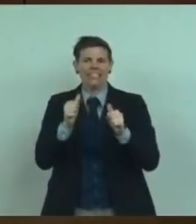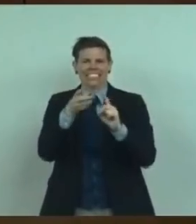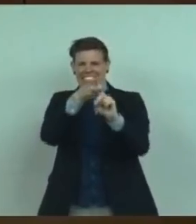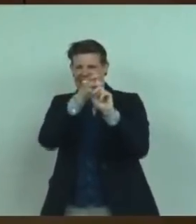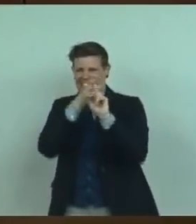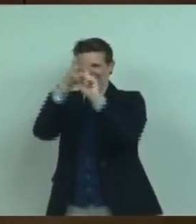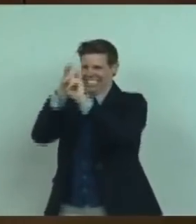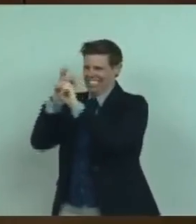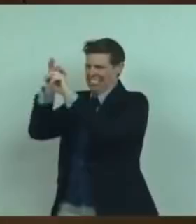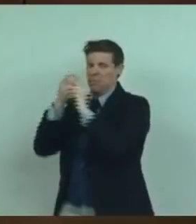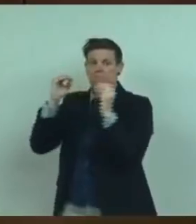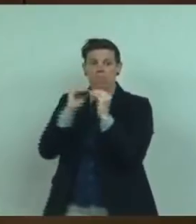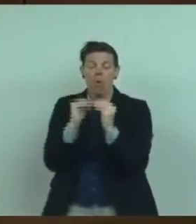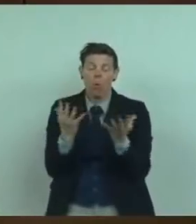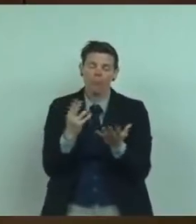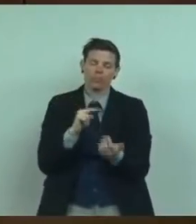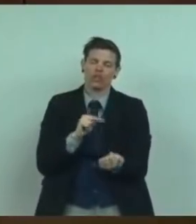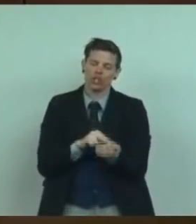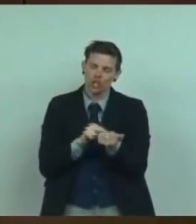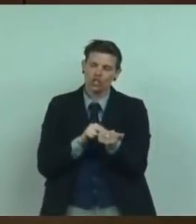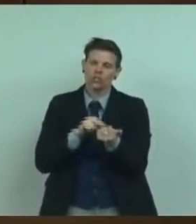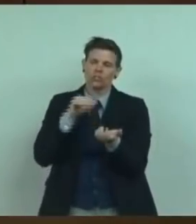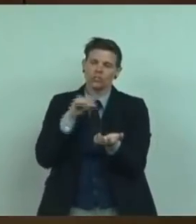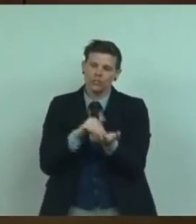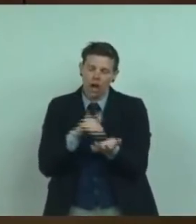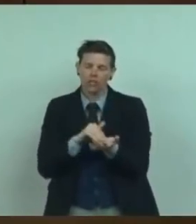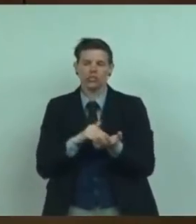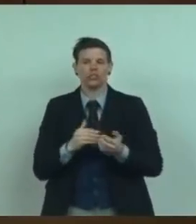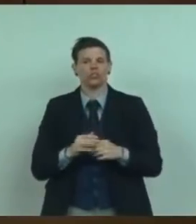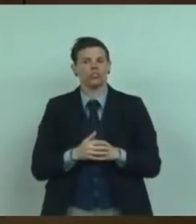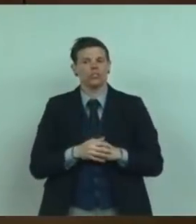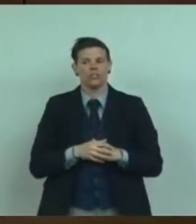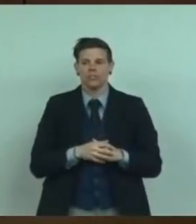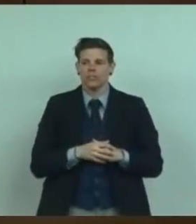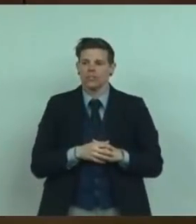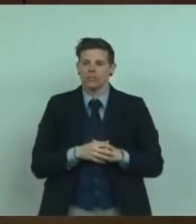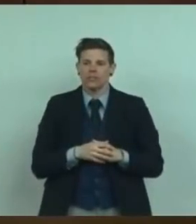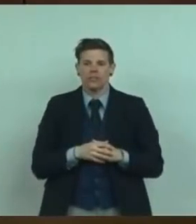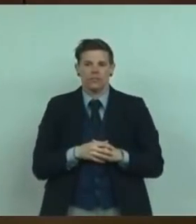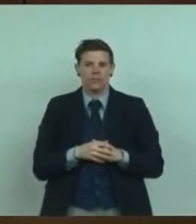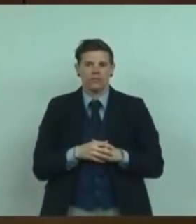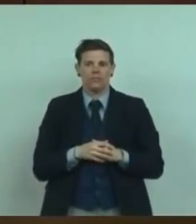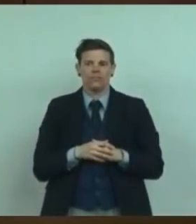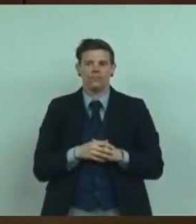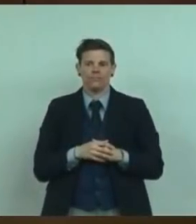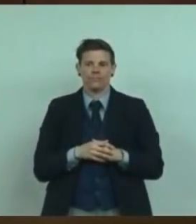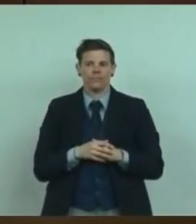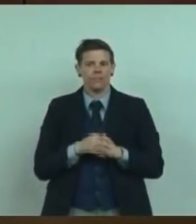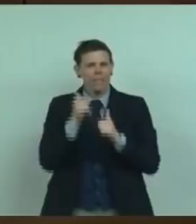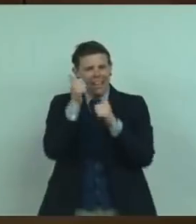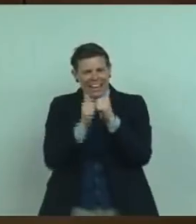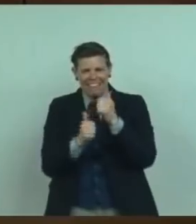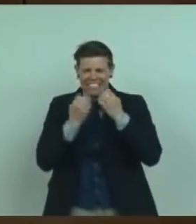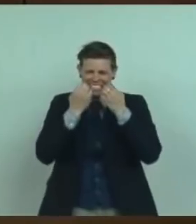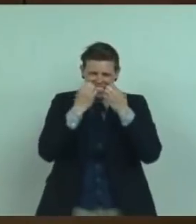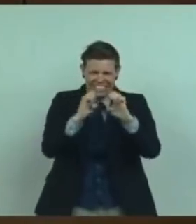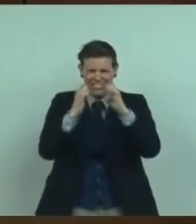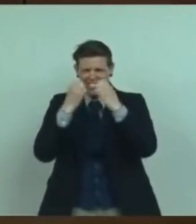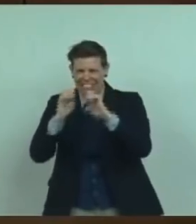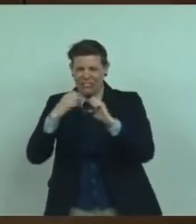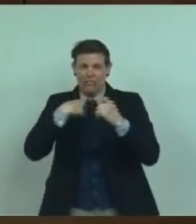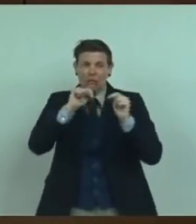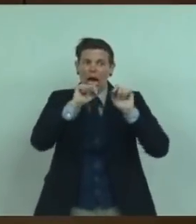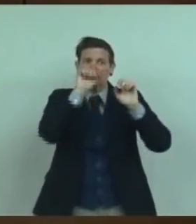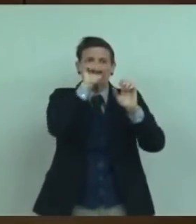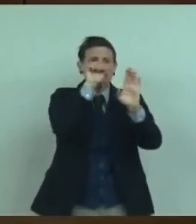in about no wrong door, no wrong turn. Every effort will be utilized to bring more healthcare professionals. We